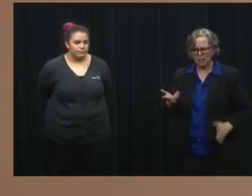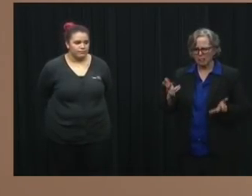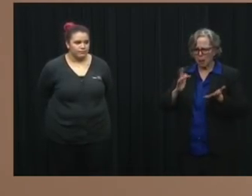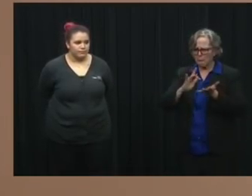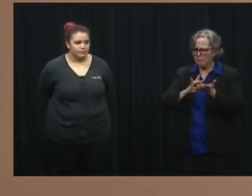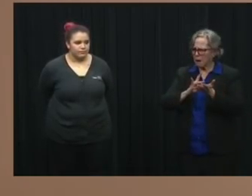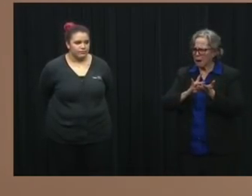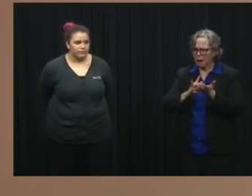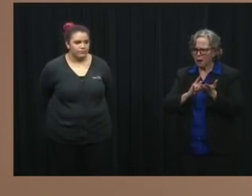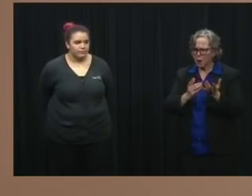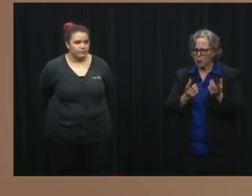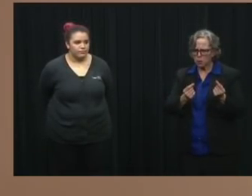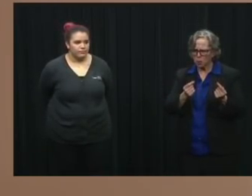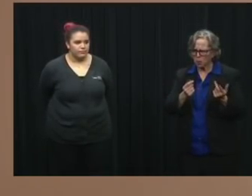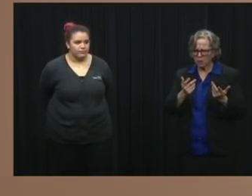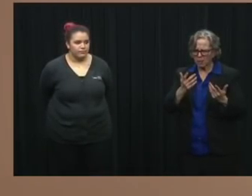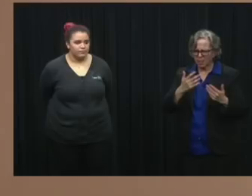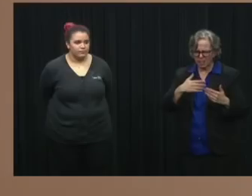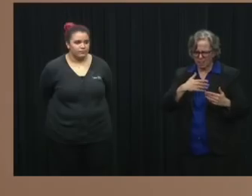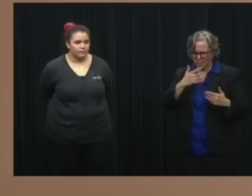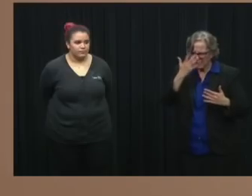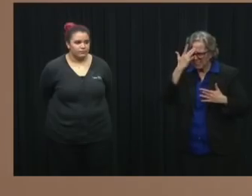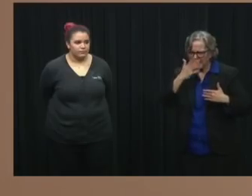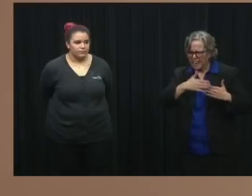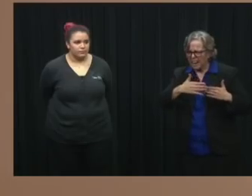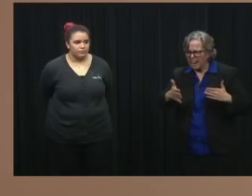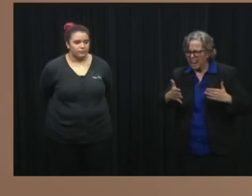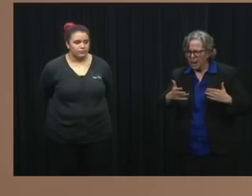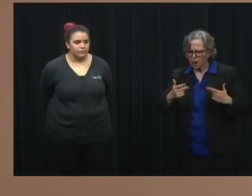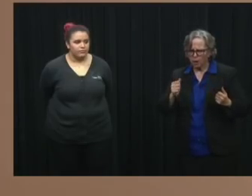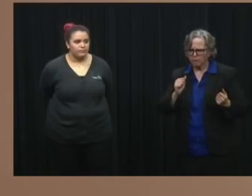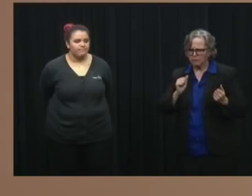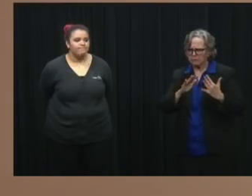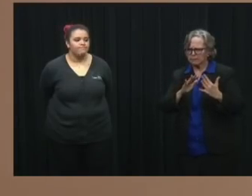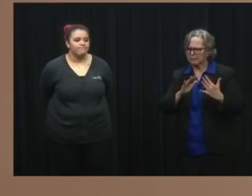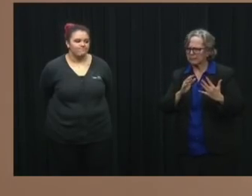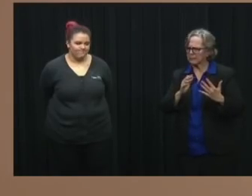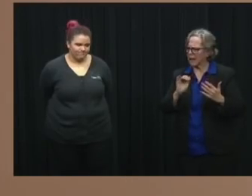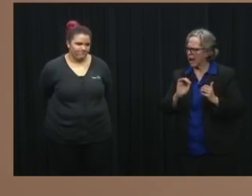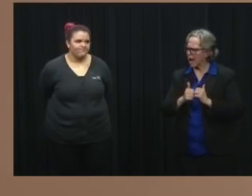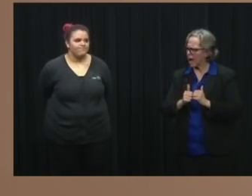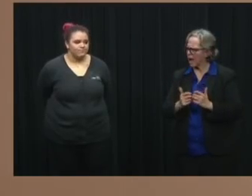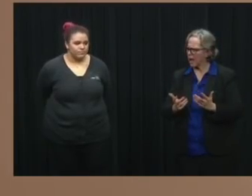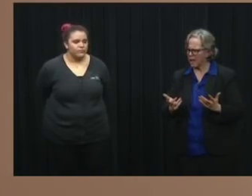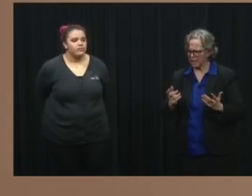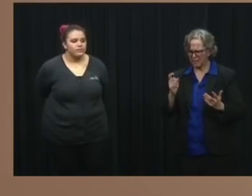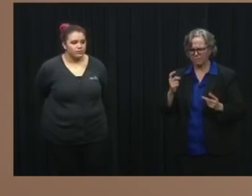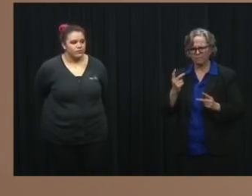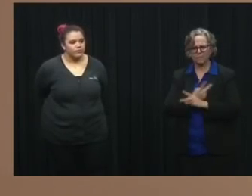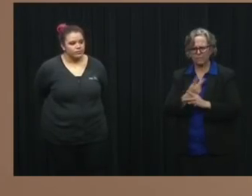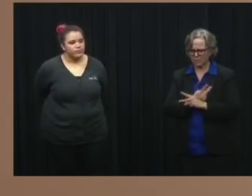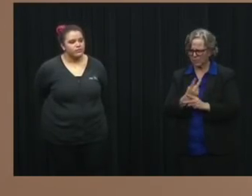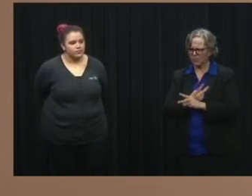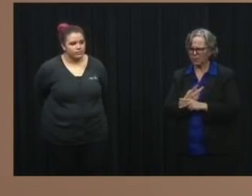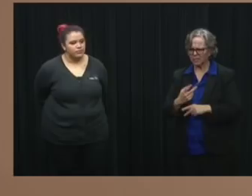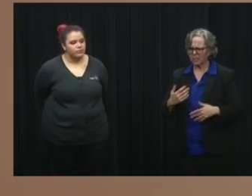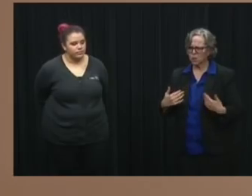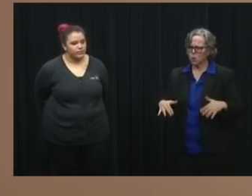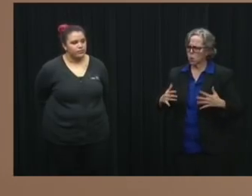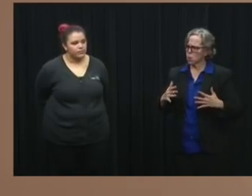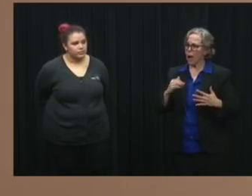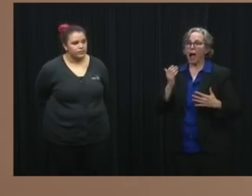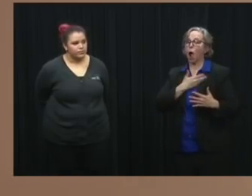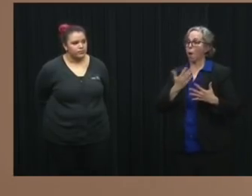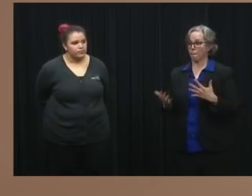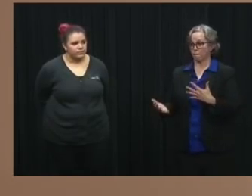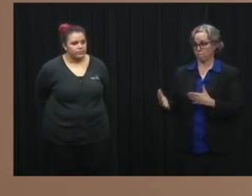This has been an ongoing thing we were fighting to address in our communities. And so that is definitely top of mind. All of the